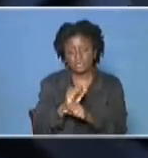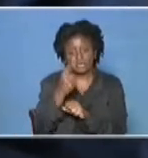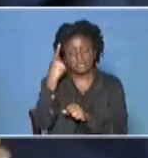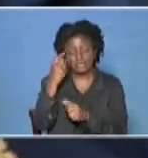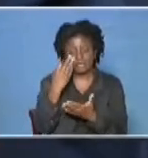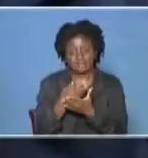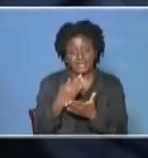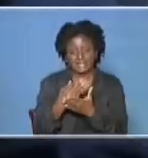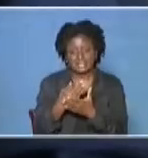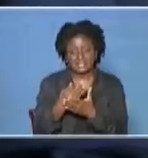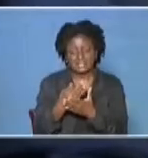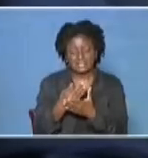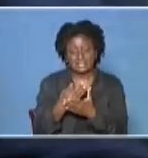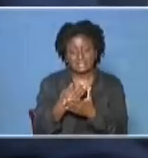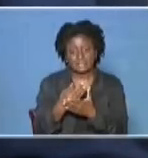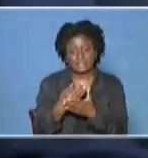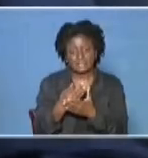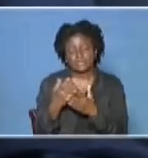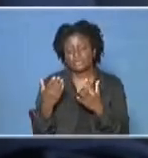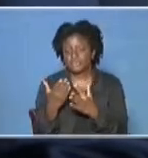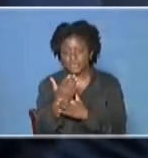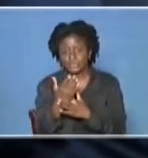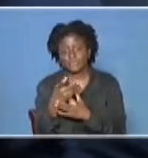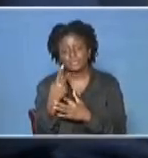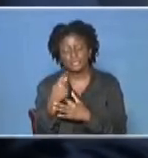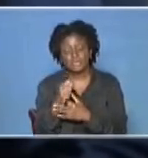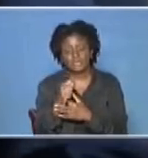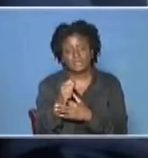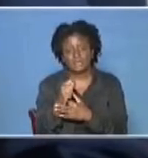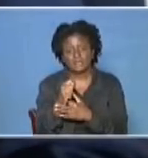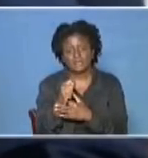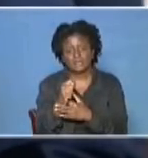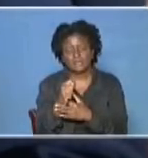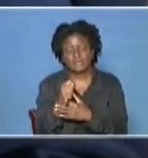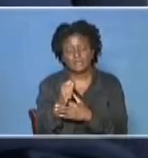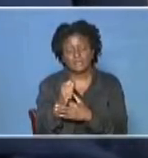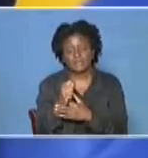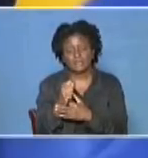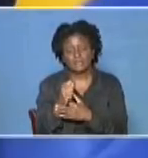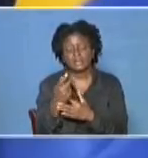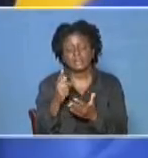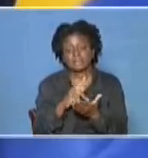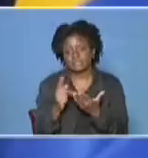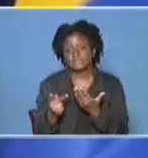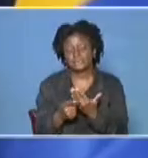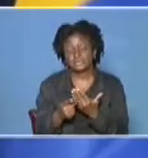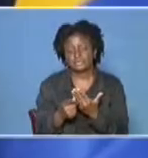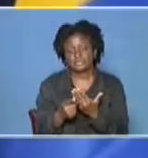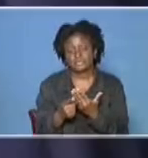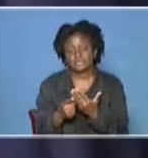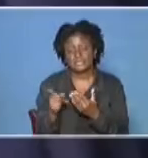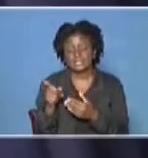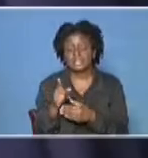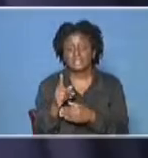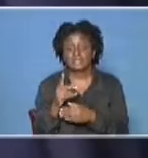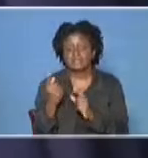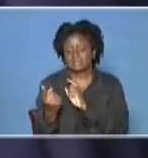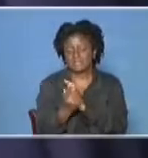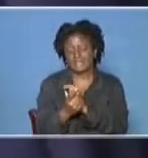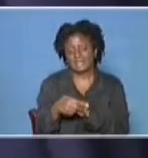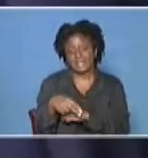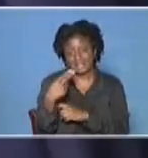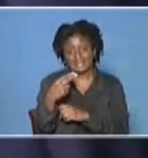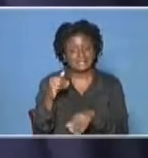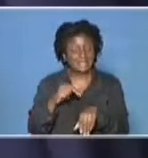ours change through the initiative of the Bridgetown Initiative. The nation's leader recounted high points during his